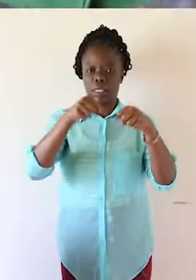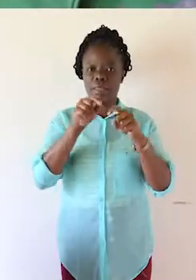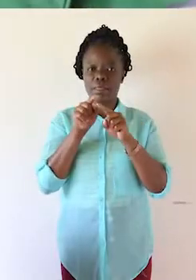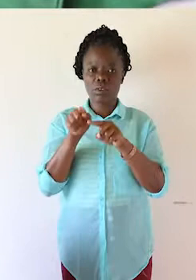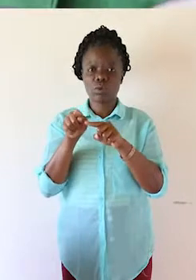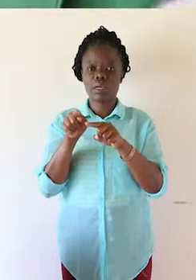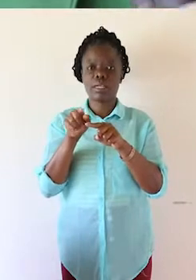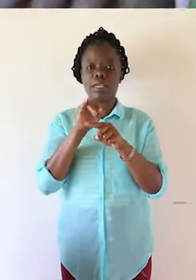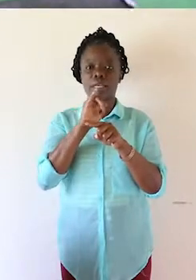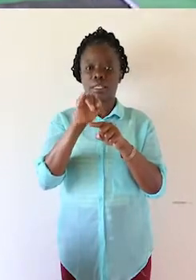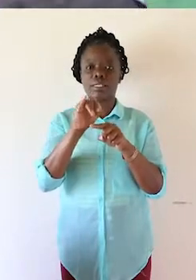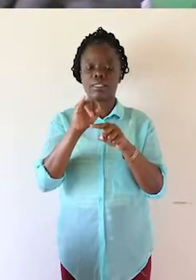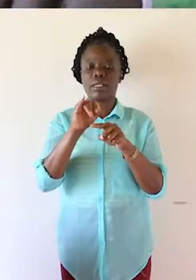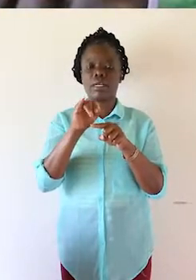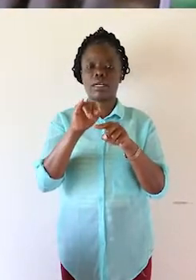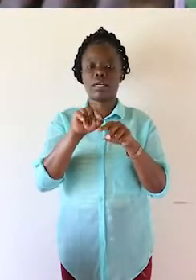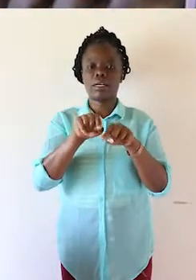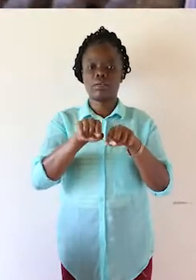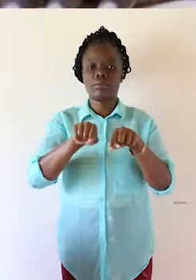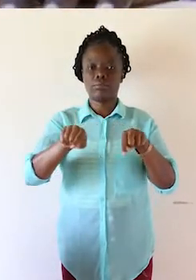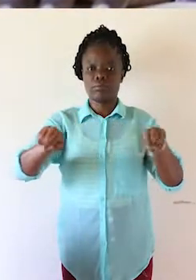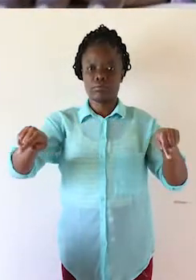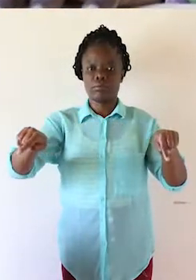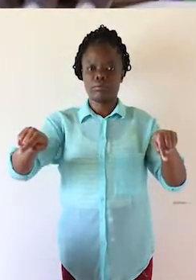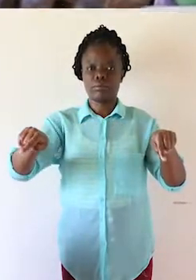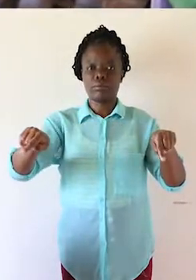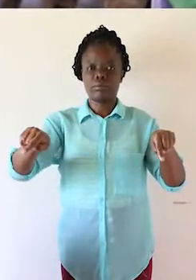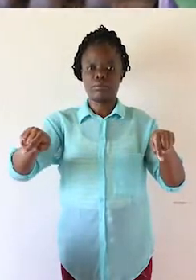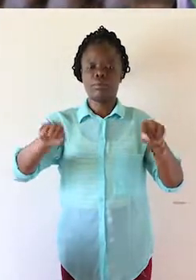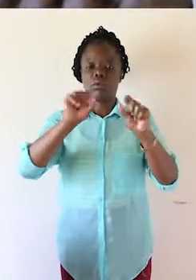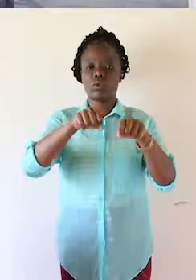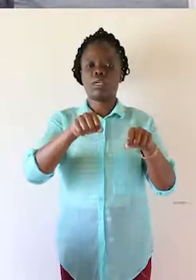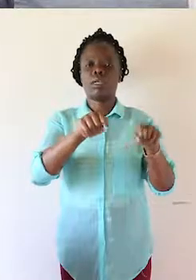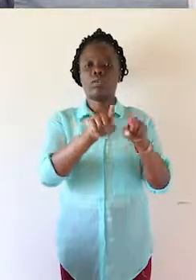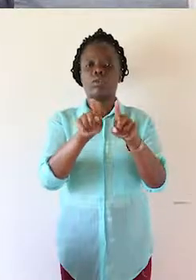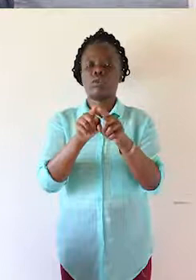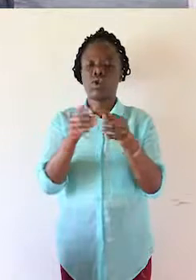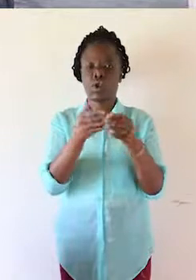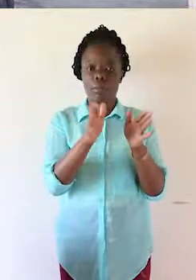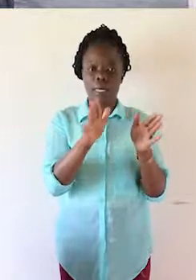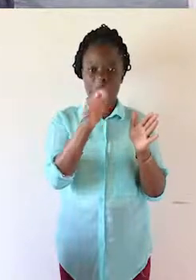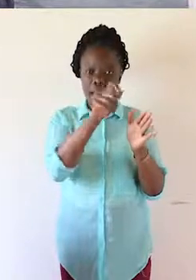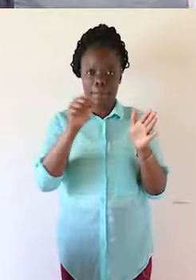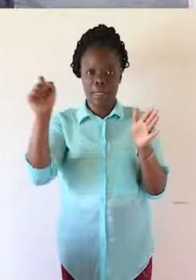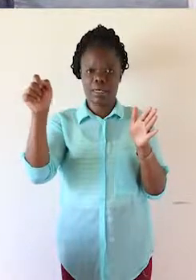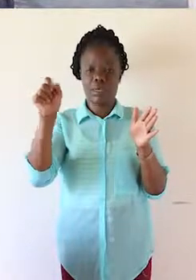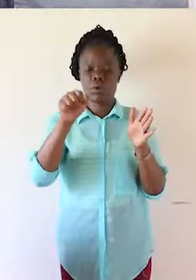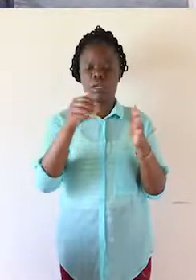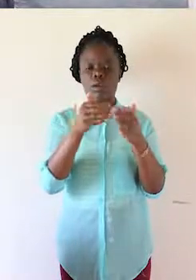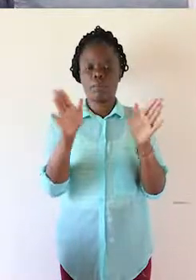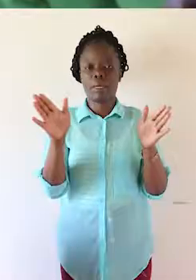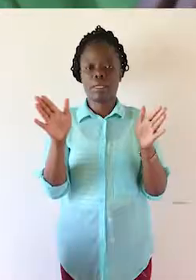Yes, yes. So this one is a cupboard. You draw this. Yes. You can also open